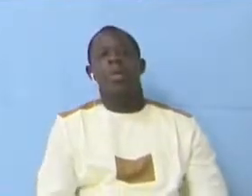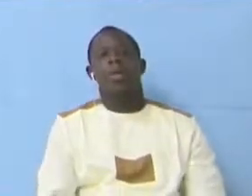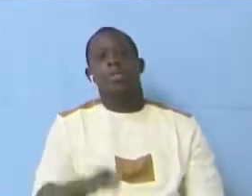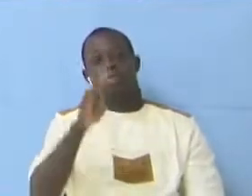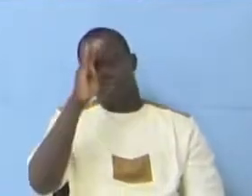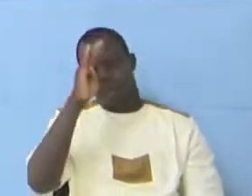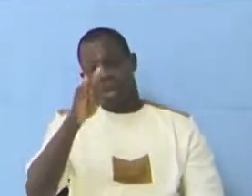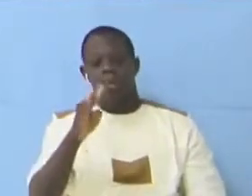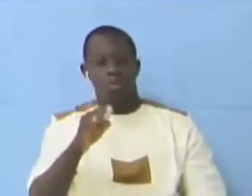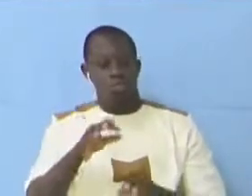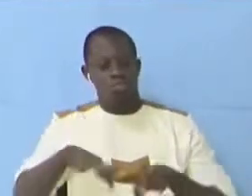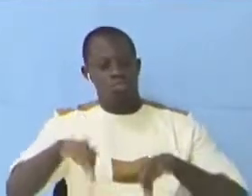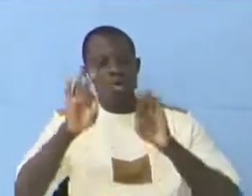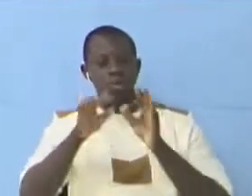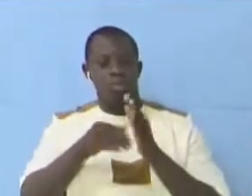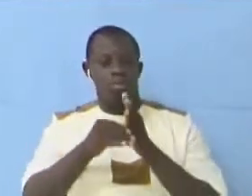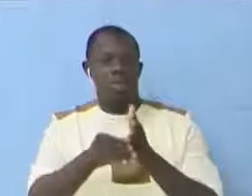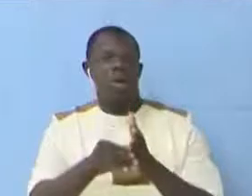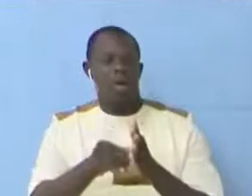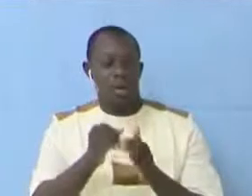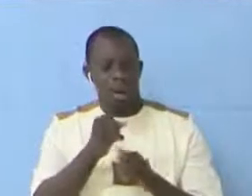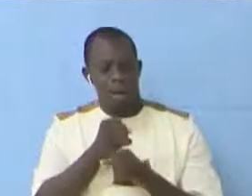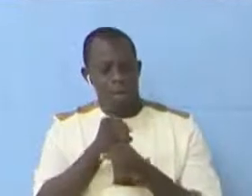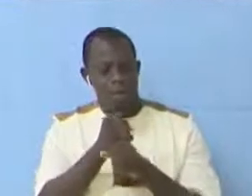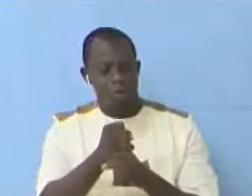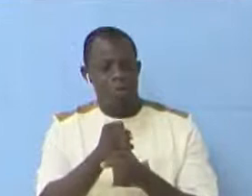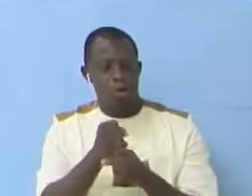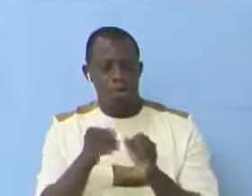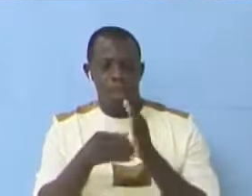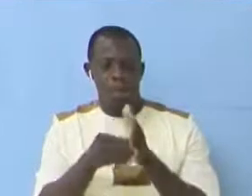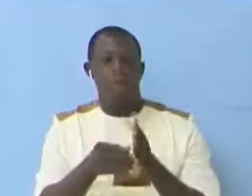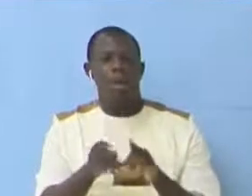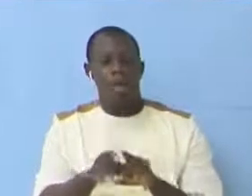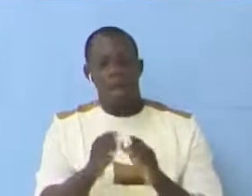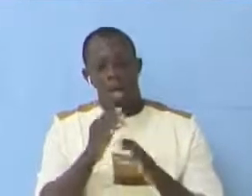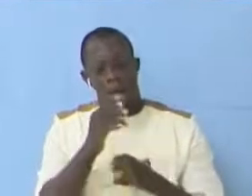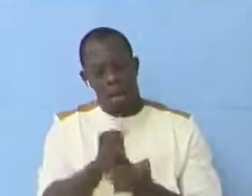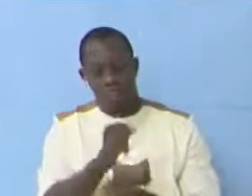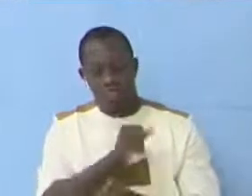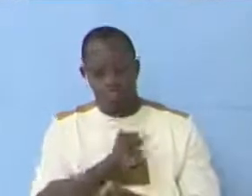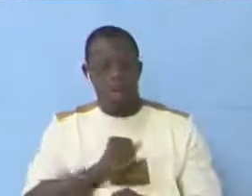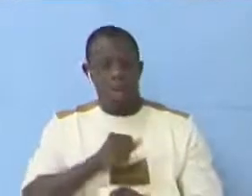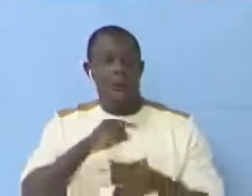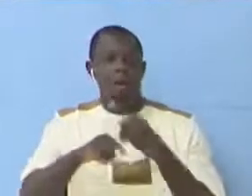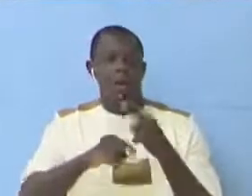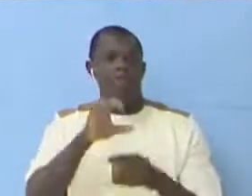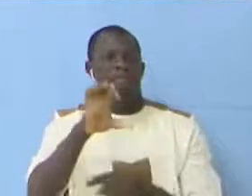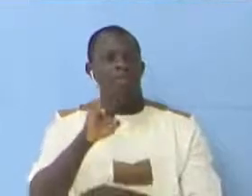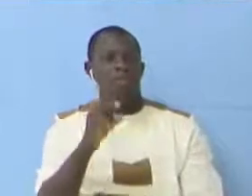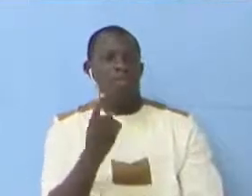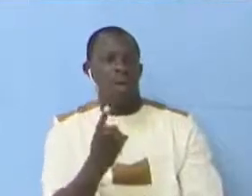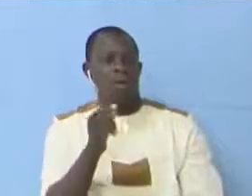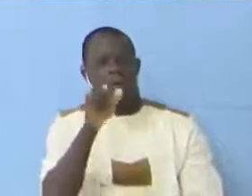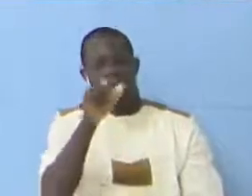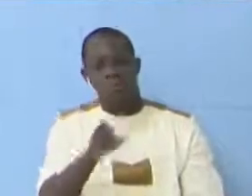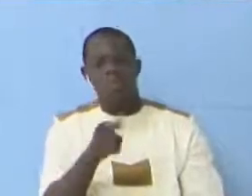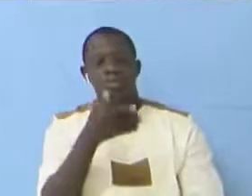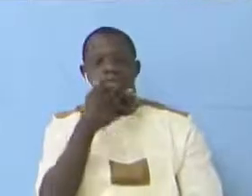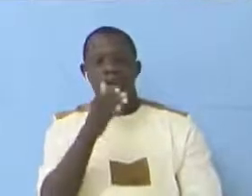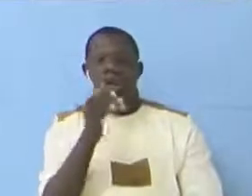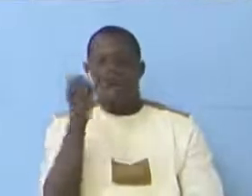Bishop, can you help us with some prayers for these 51 innocent, 50 innocent young